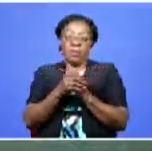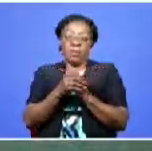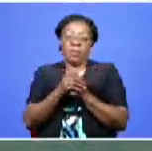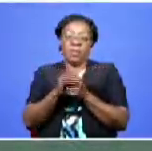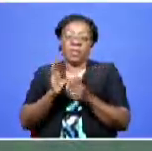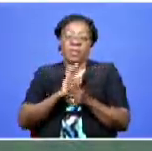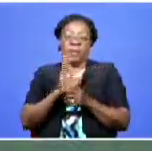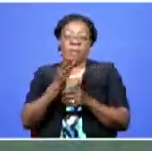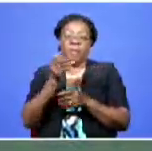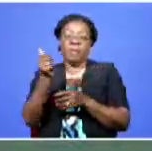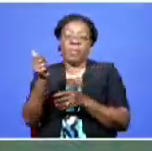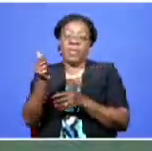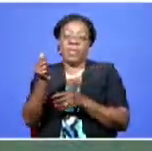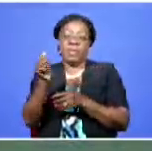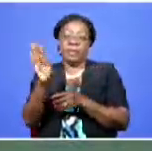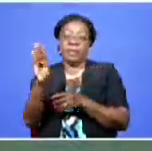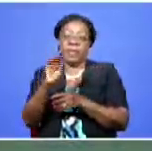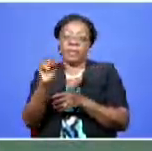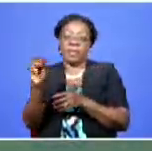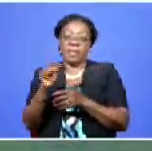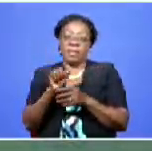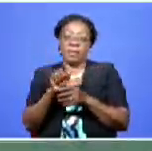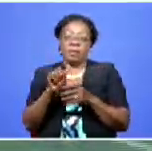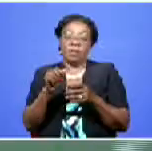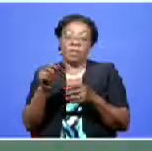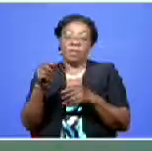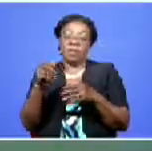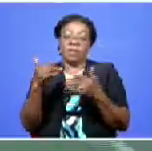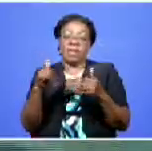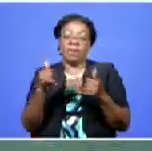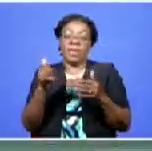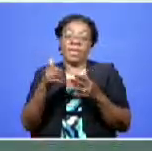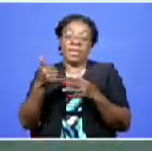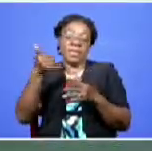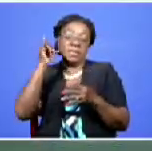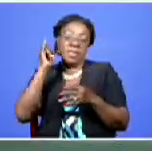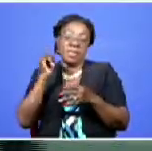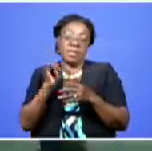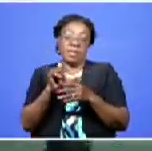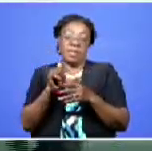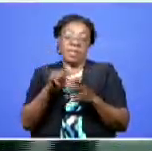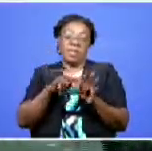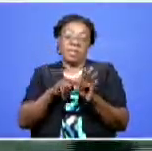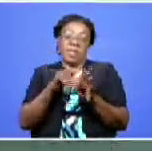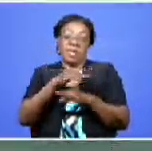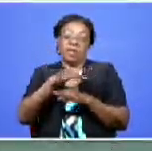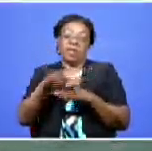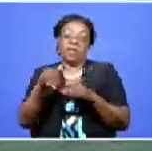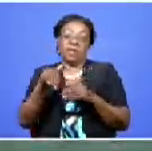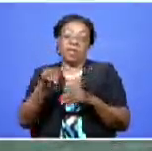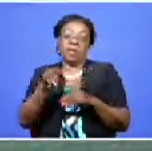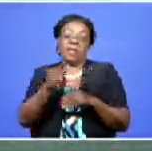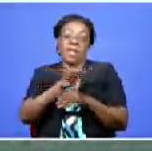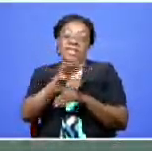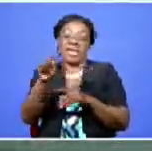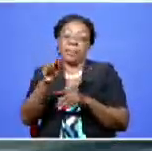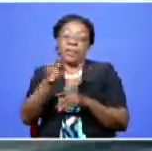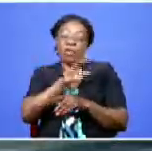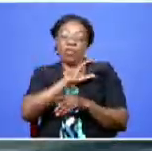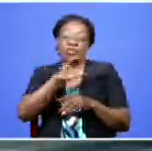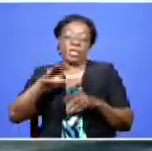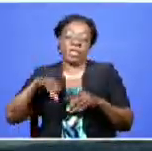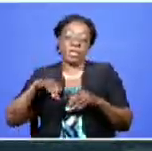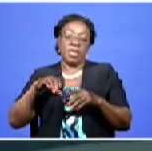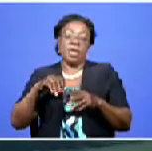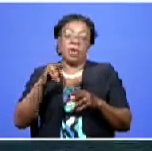the BSA and BIISS resuming action yesterday, starting off with the latter over at Temple Christian. As the TC Suns took on the